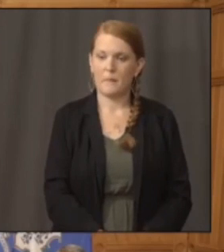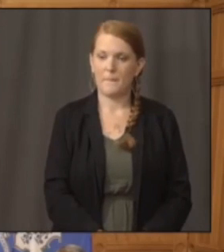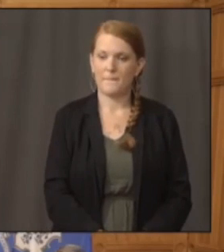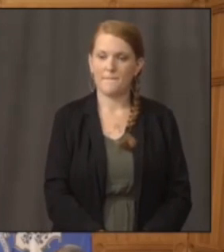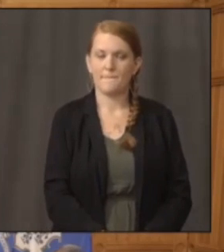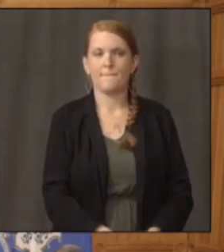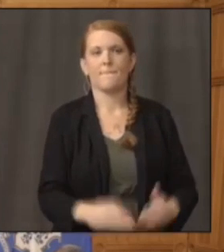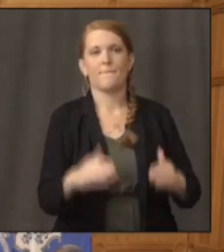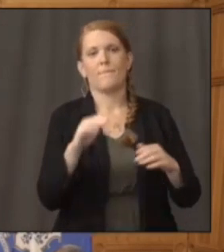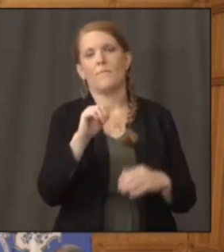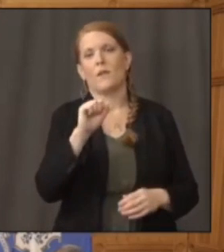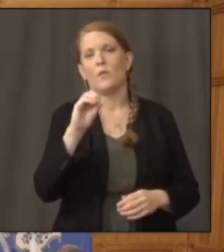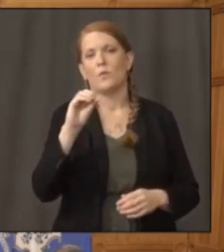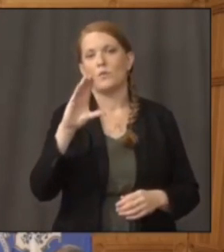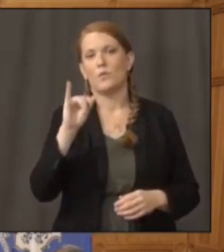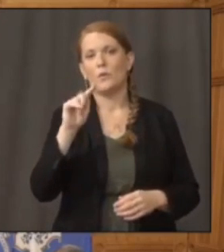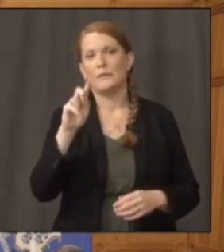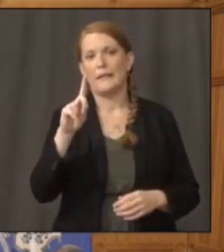The Associated Press.